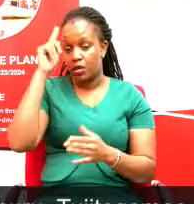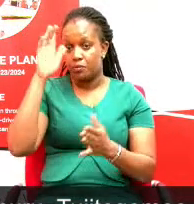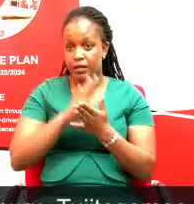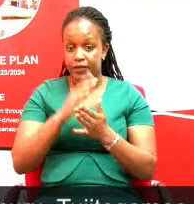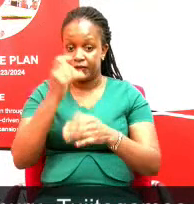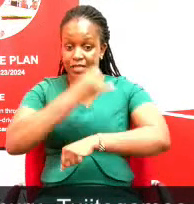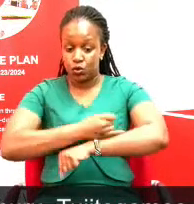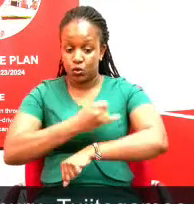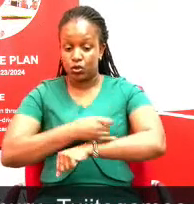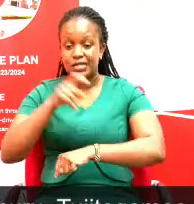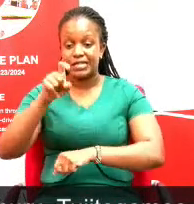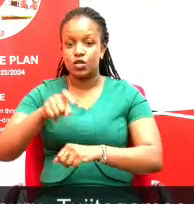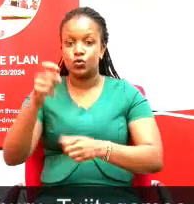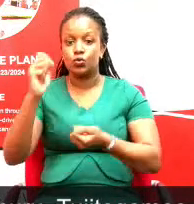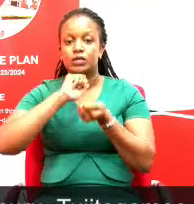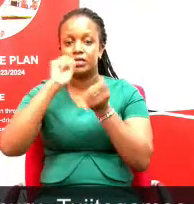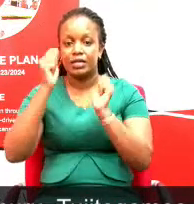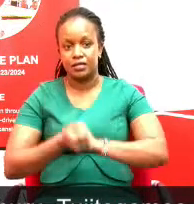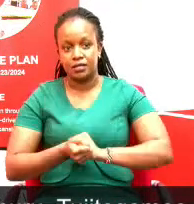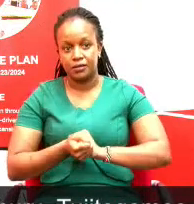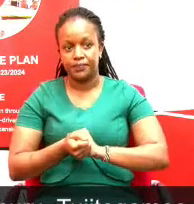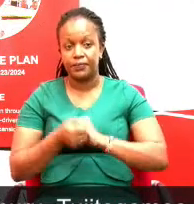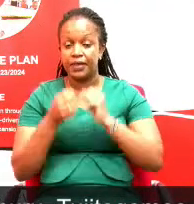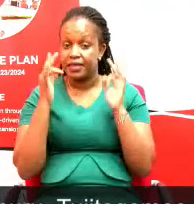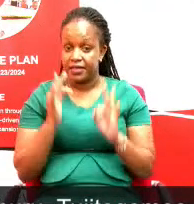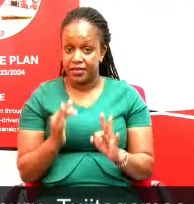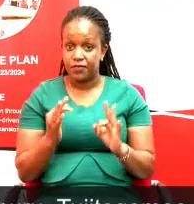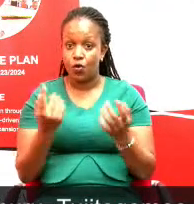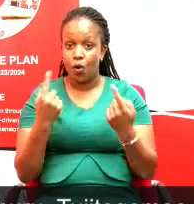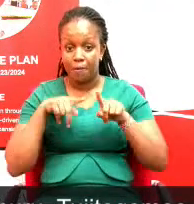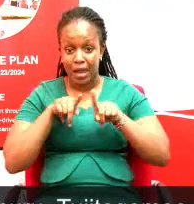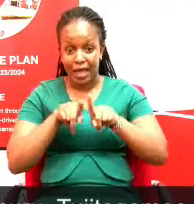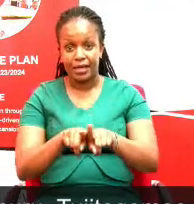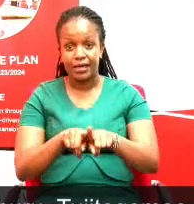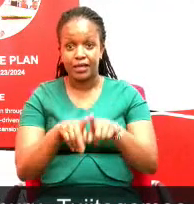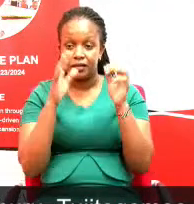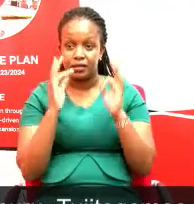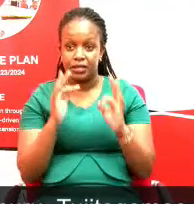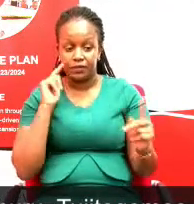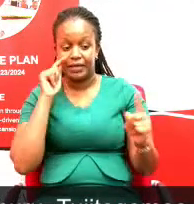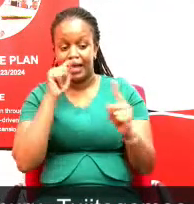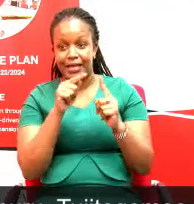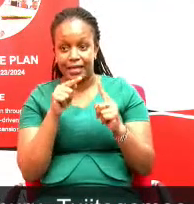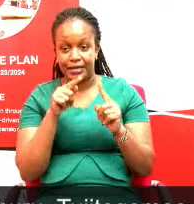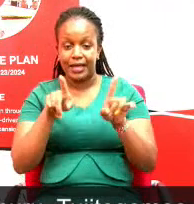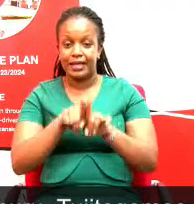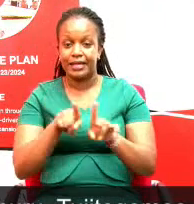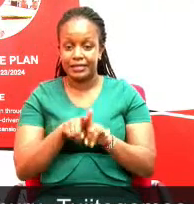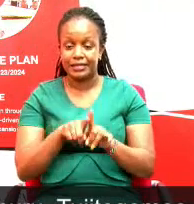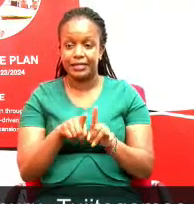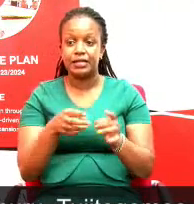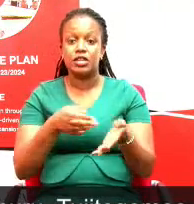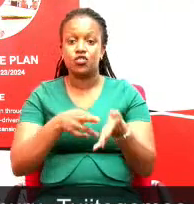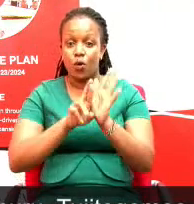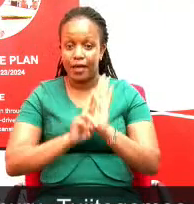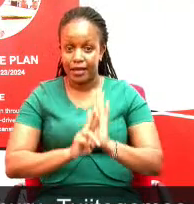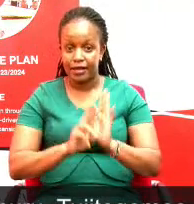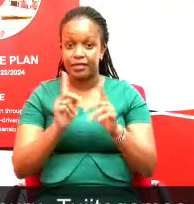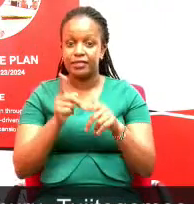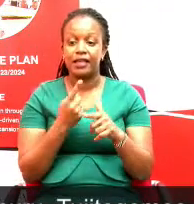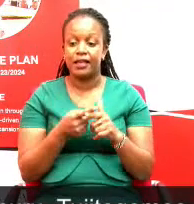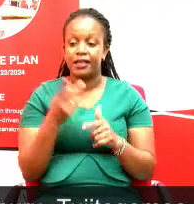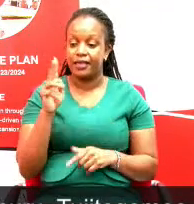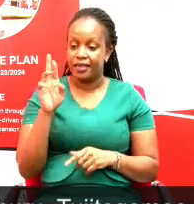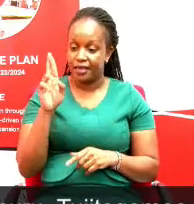Institutions need to change. If they not comply or they not meet target as required, unlike here, Railway is really